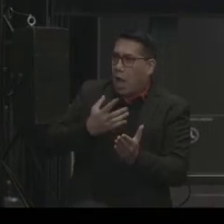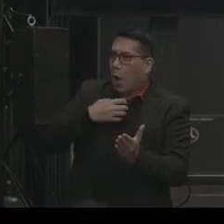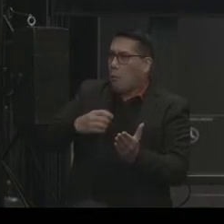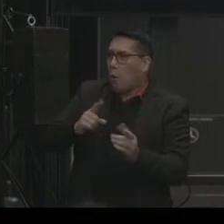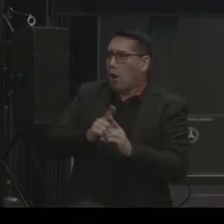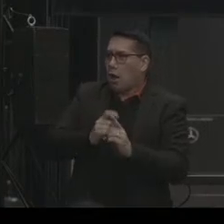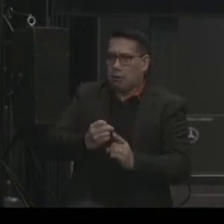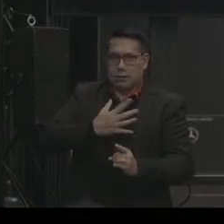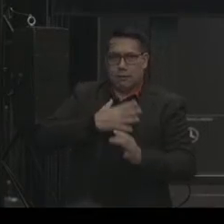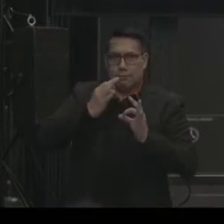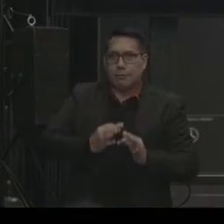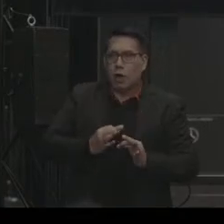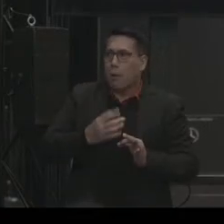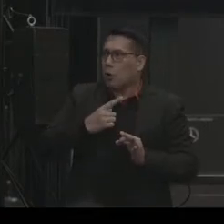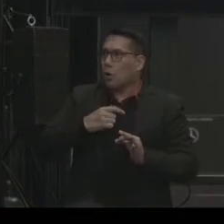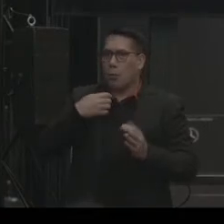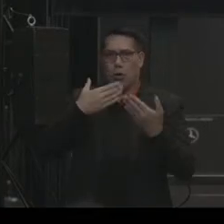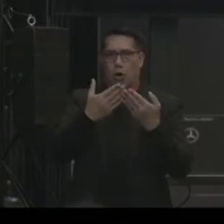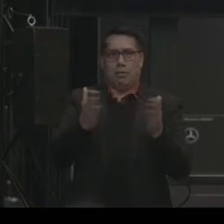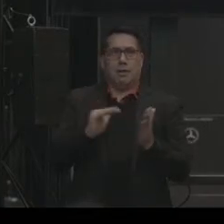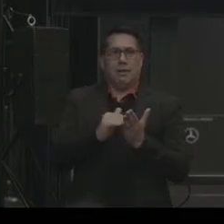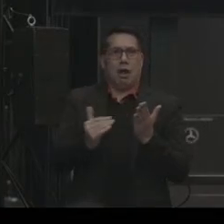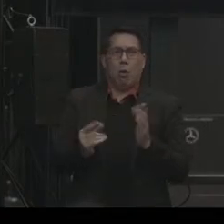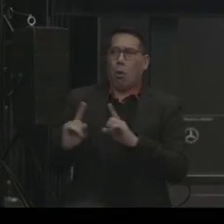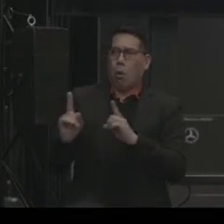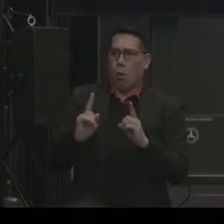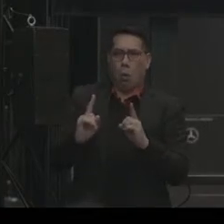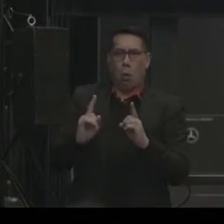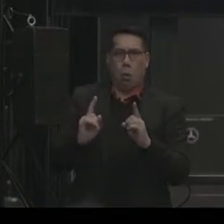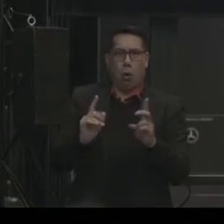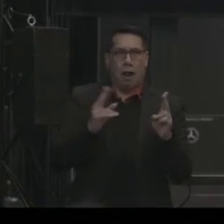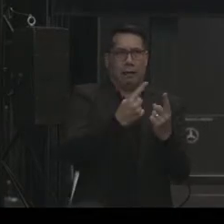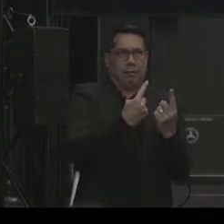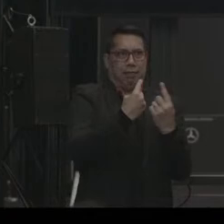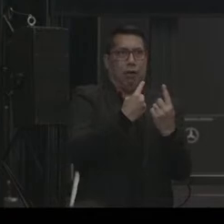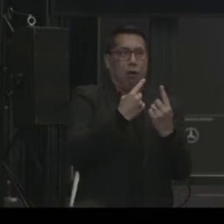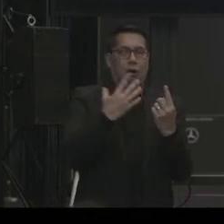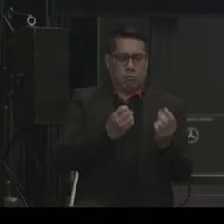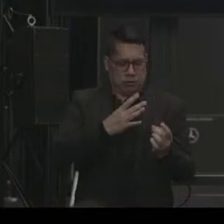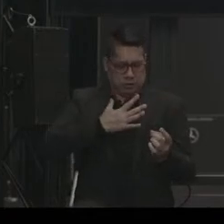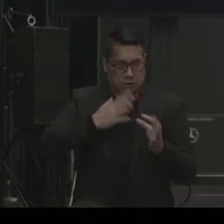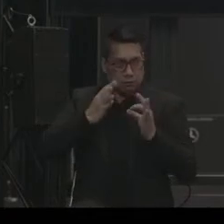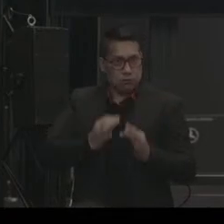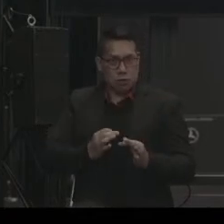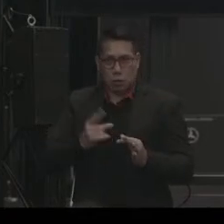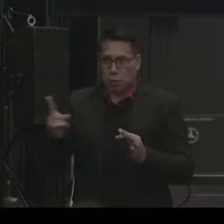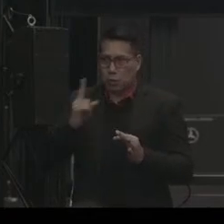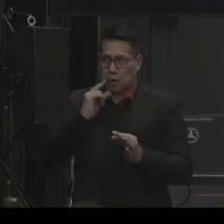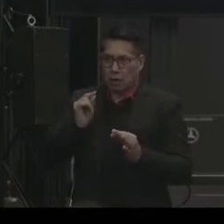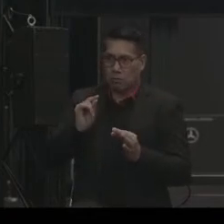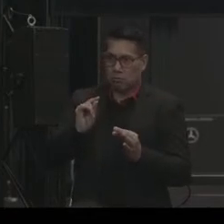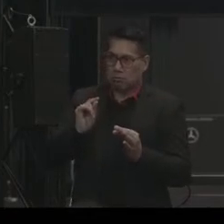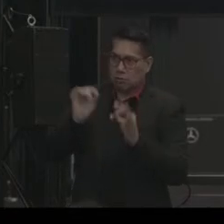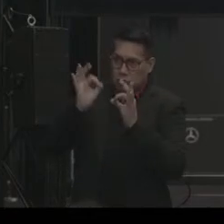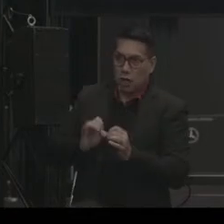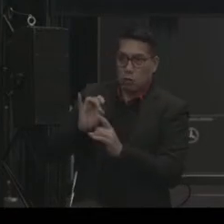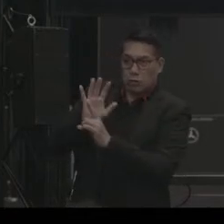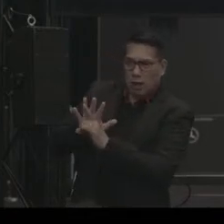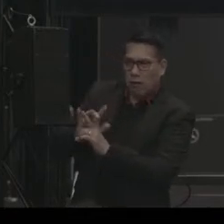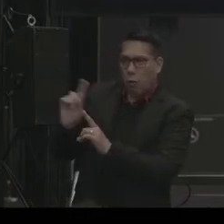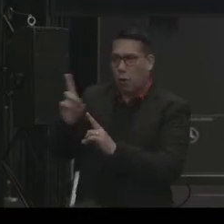agency because of it's more open-ended, you can choose whether you want to collaborate or not? Absolutely.